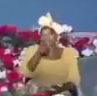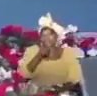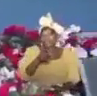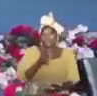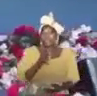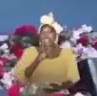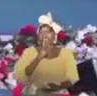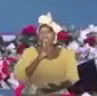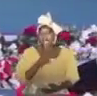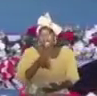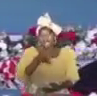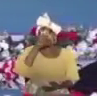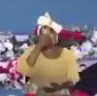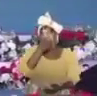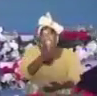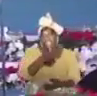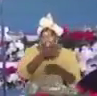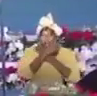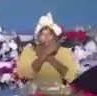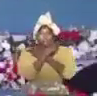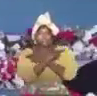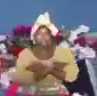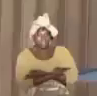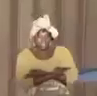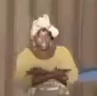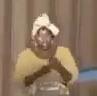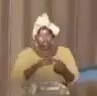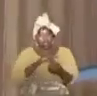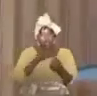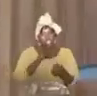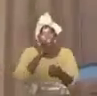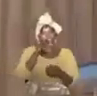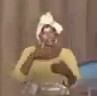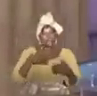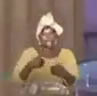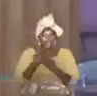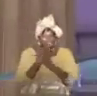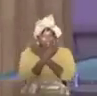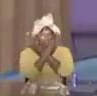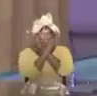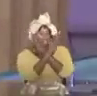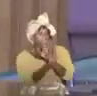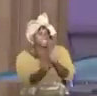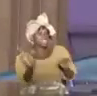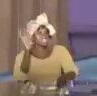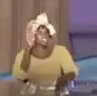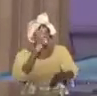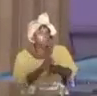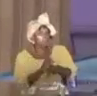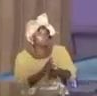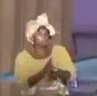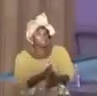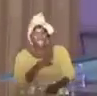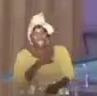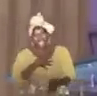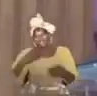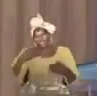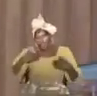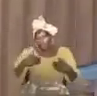rest when you have freedom from, exempted from, or dominion